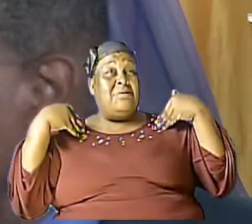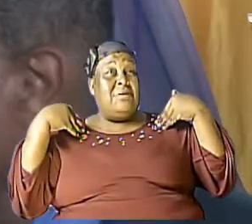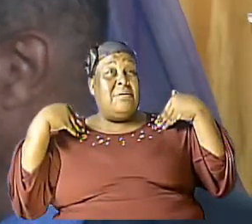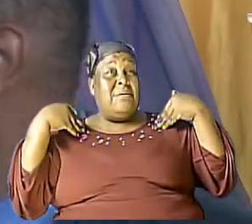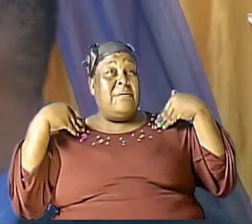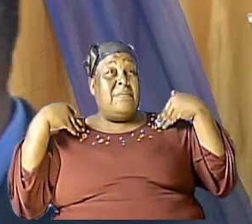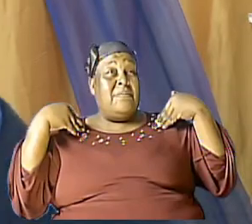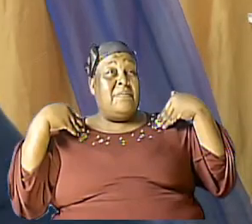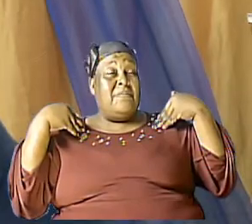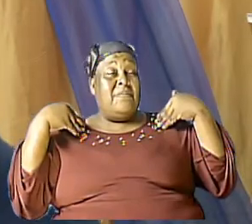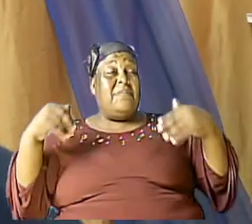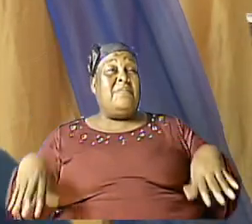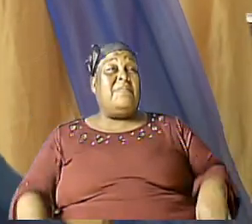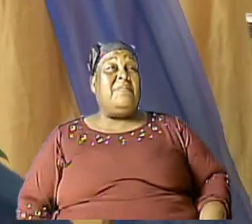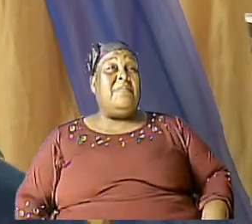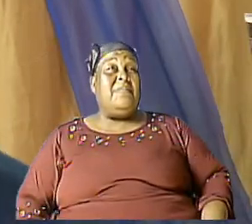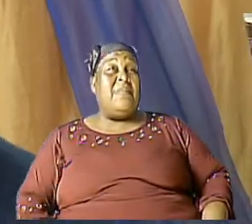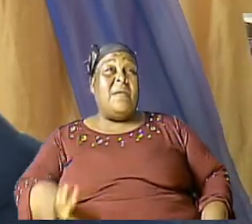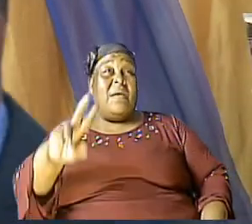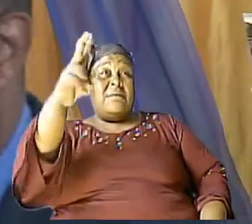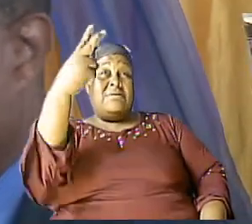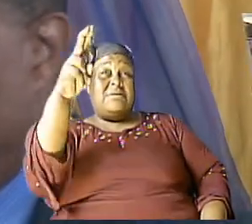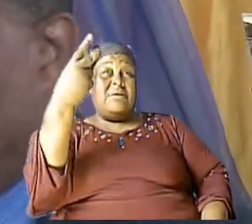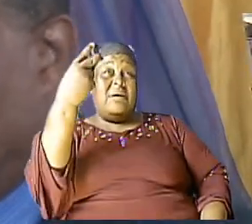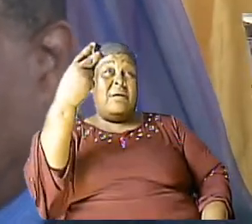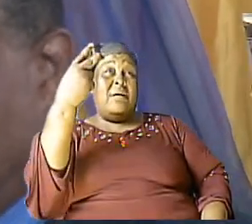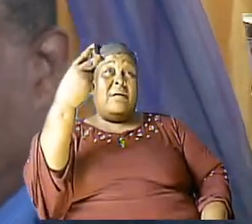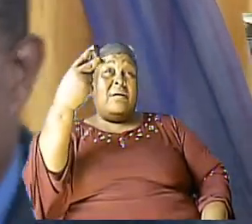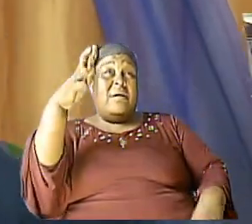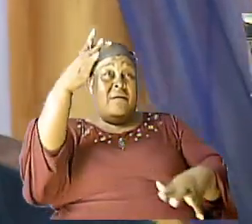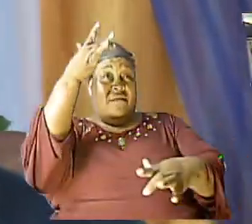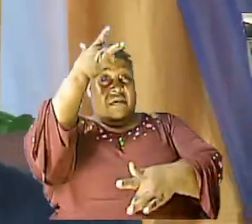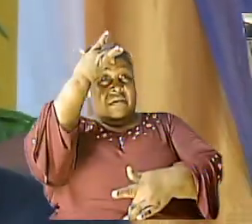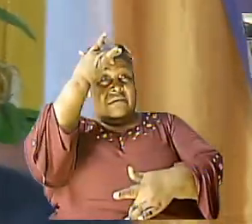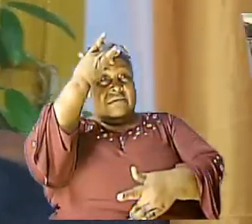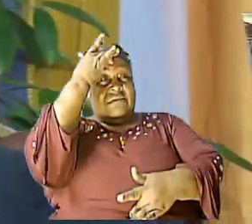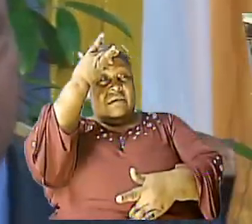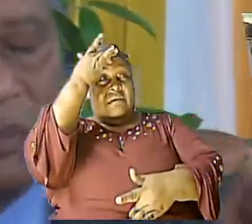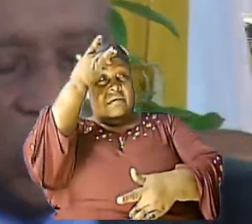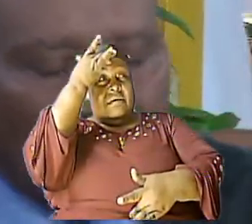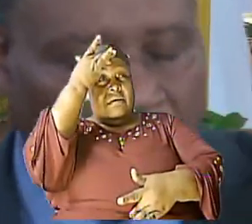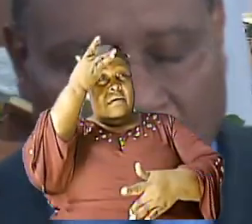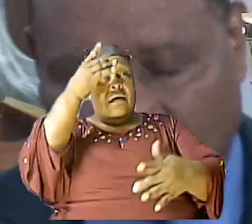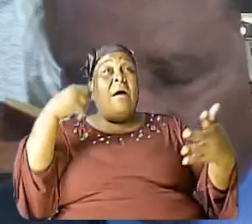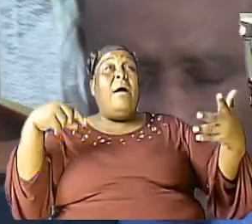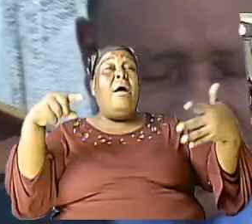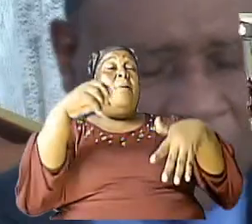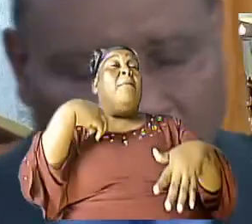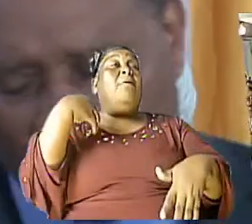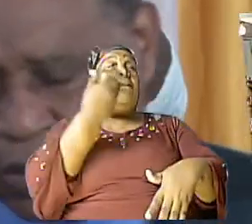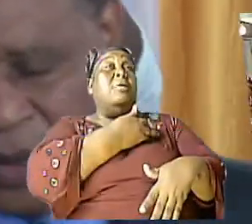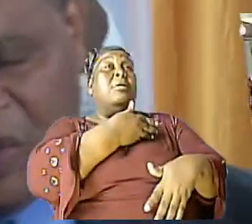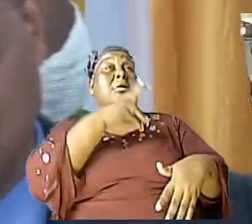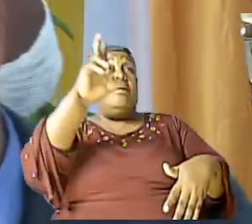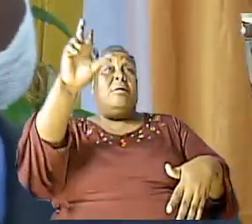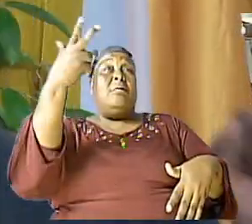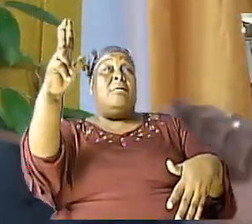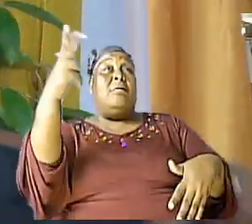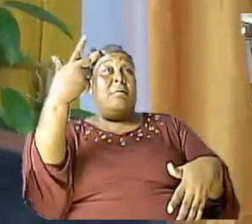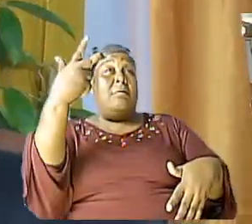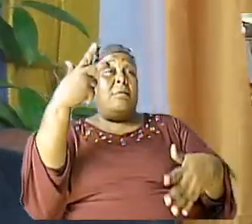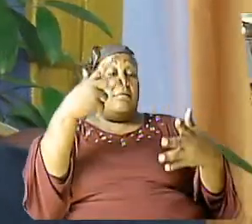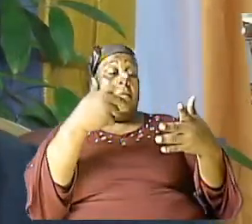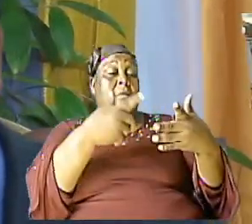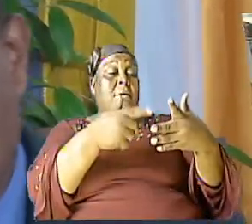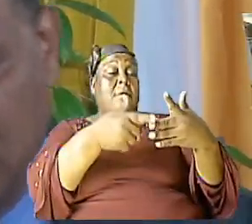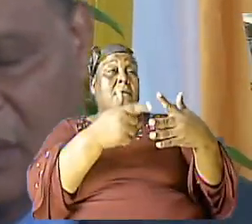Praise God. Thank you, Jesus. And secondly, we are praying for the sick among us. And thirdly, we are praying for the acquisition,